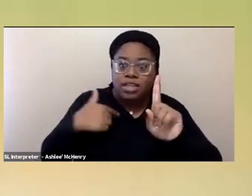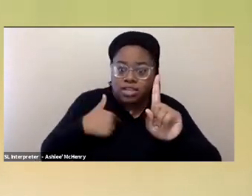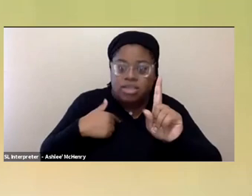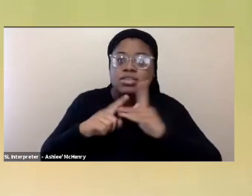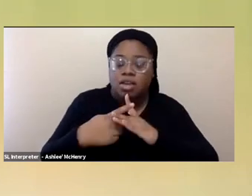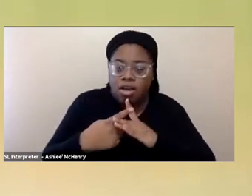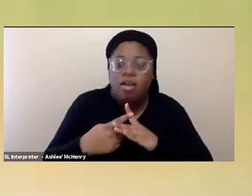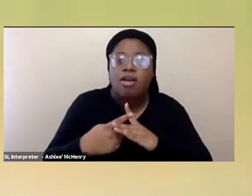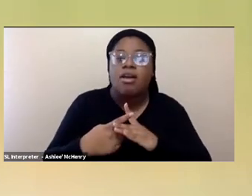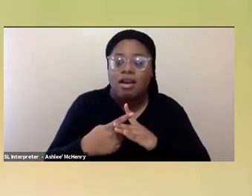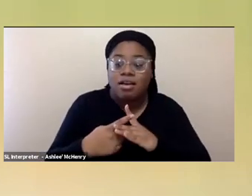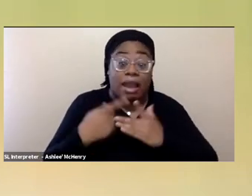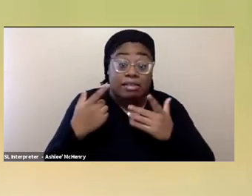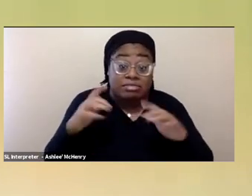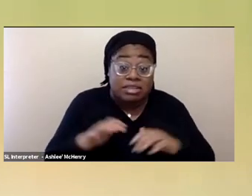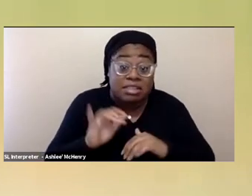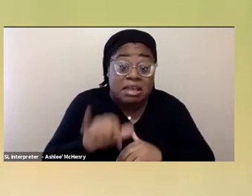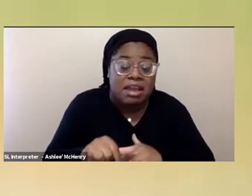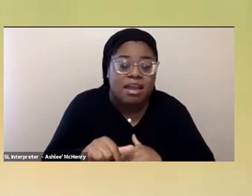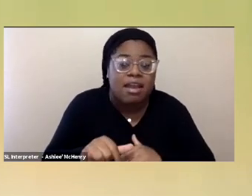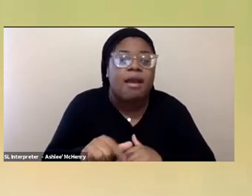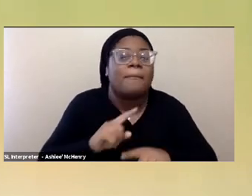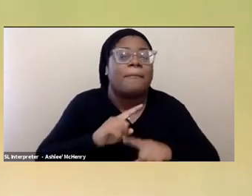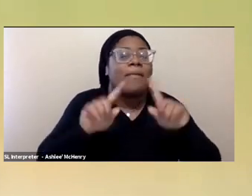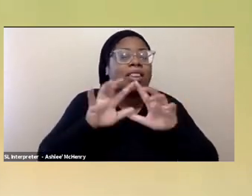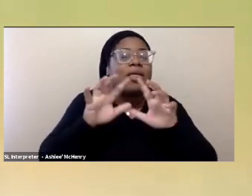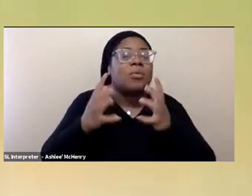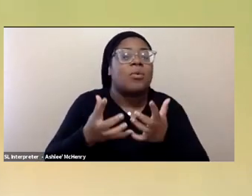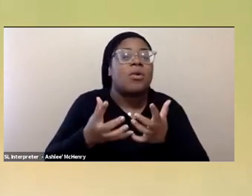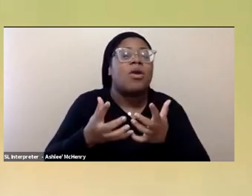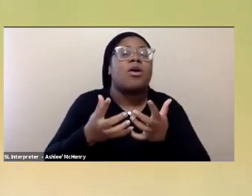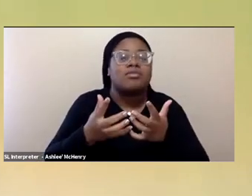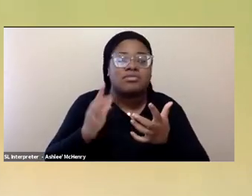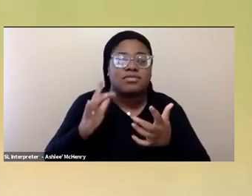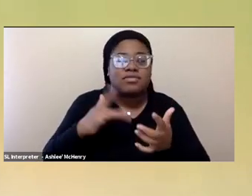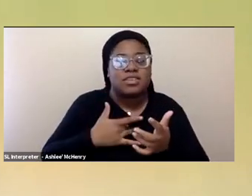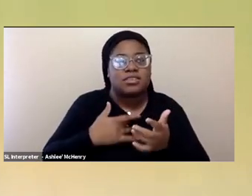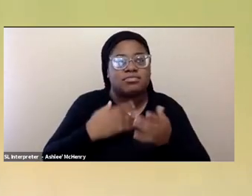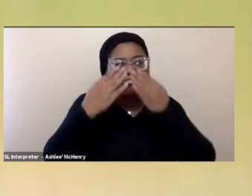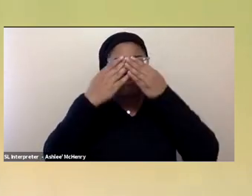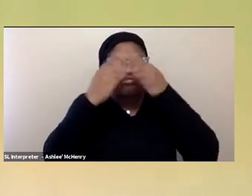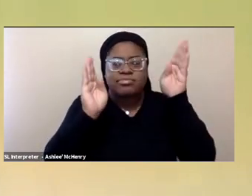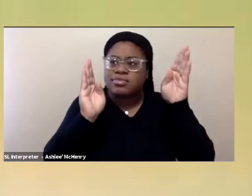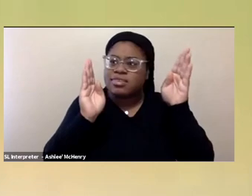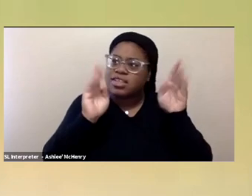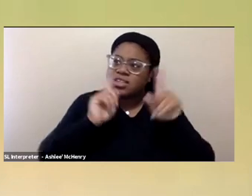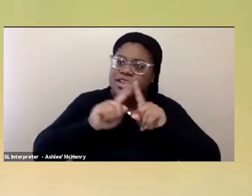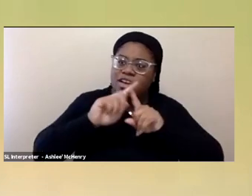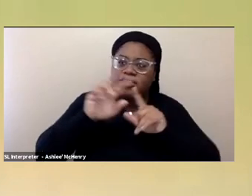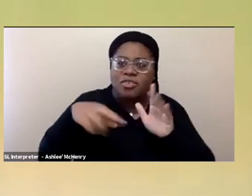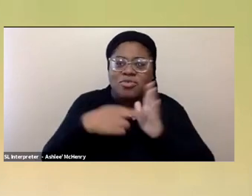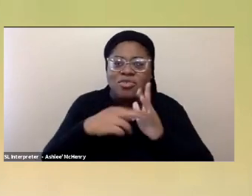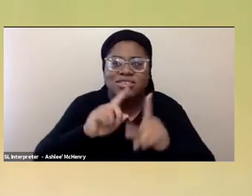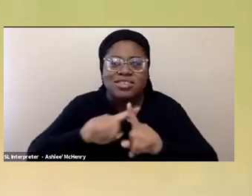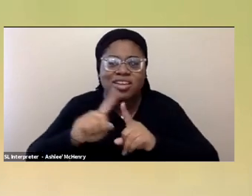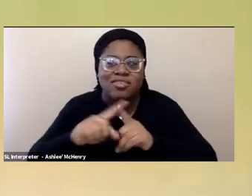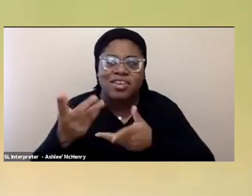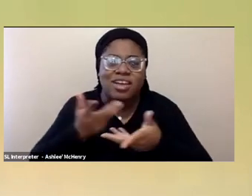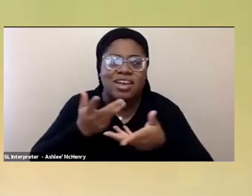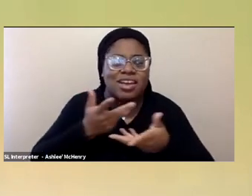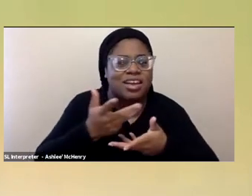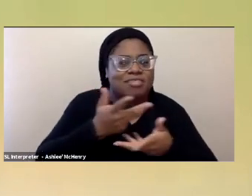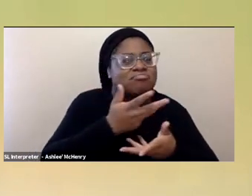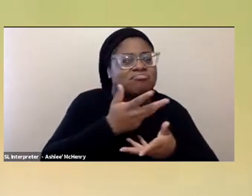exactly what I was able to do. But then being in that world, it kind of opens up your mind to these different roles that you're interacting with these people, and you're like, wow, I have